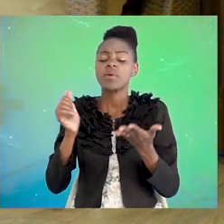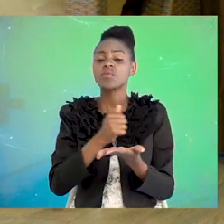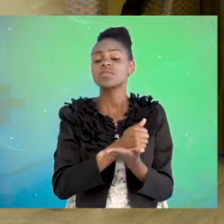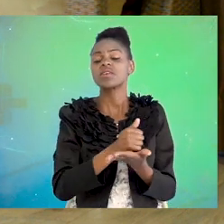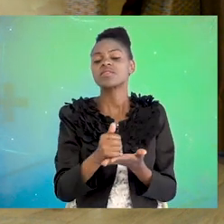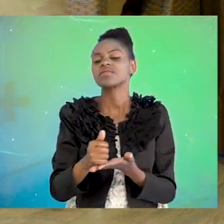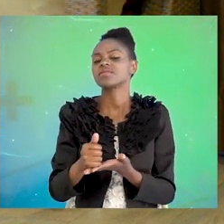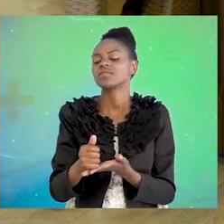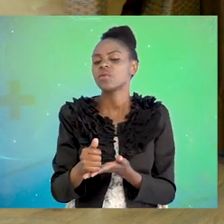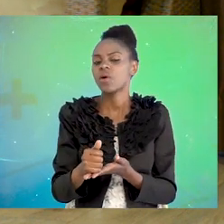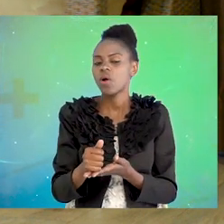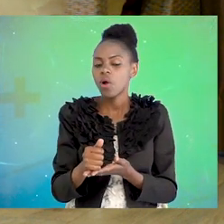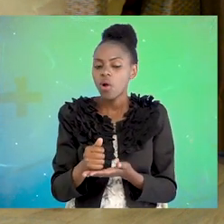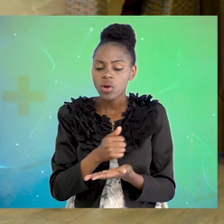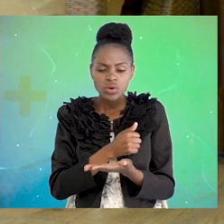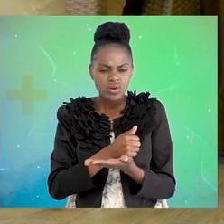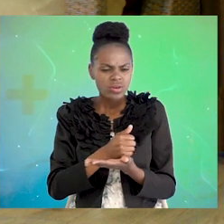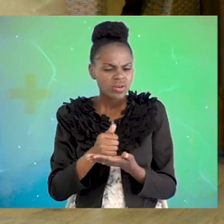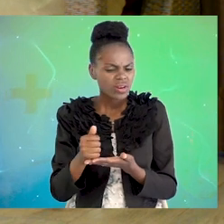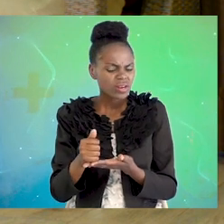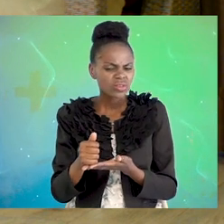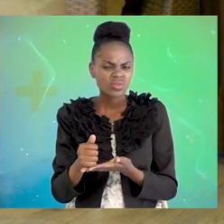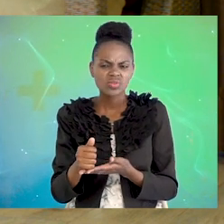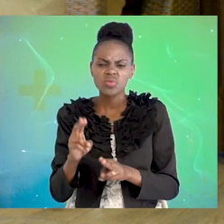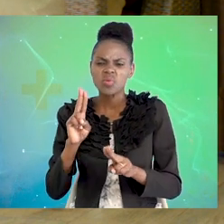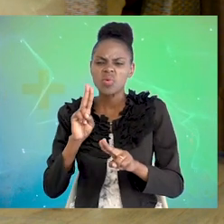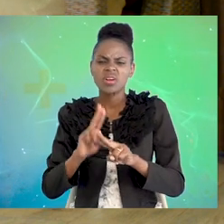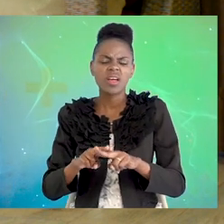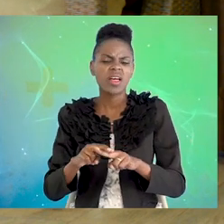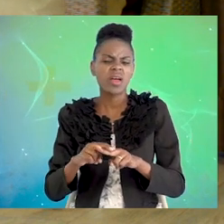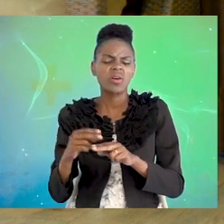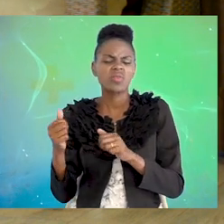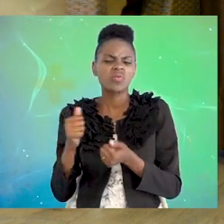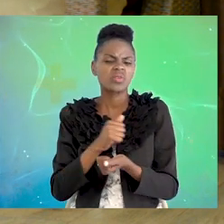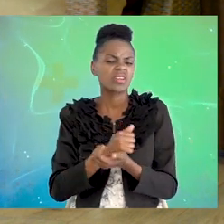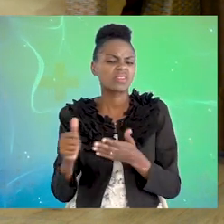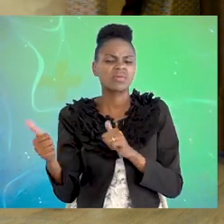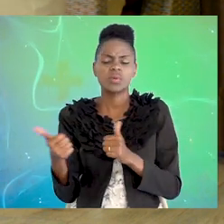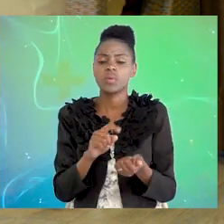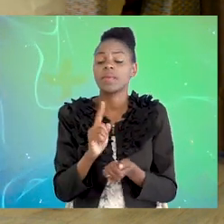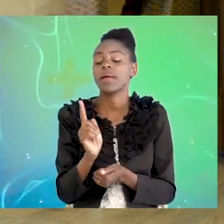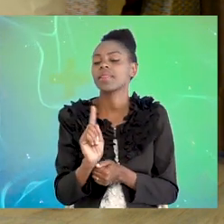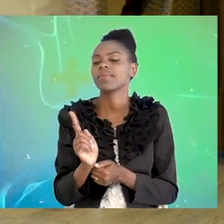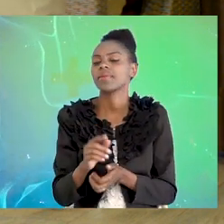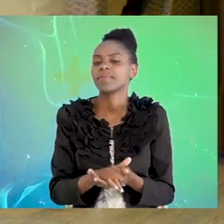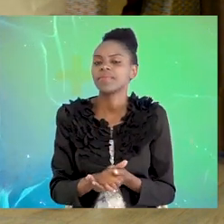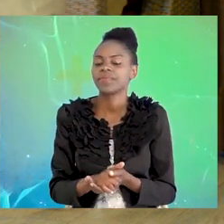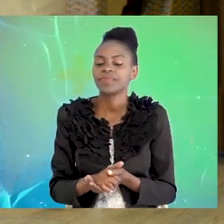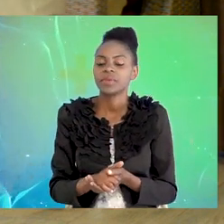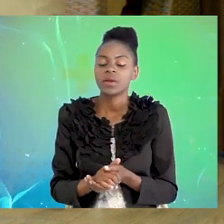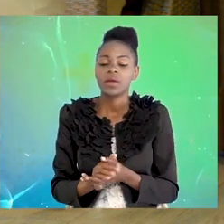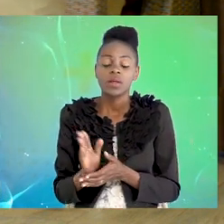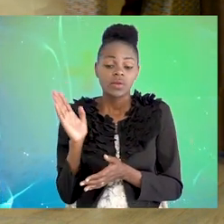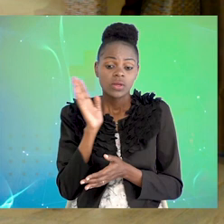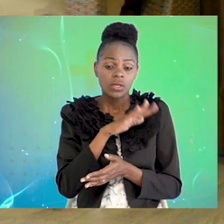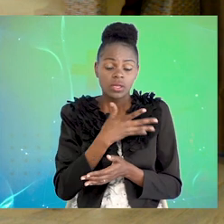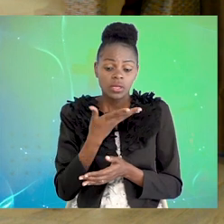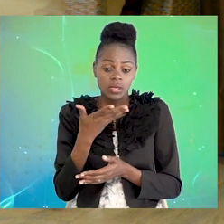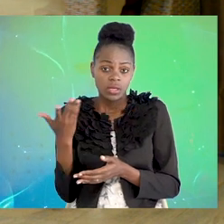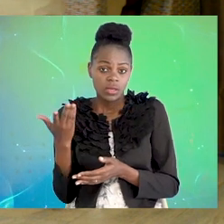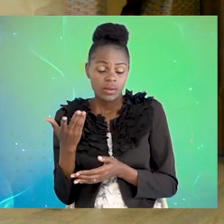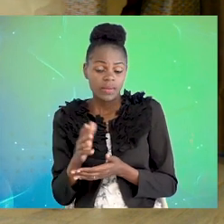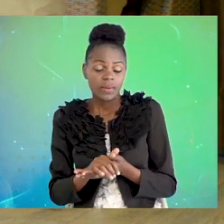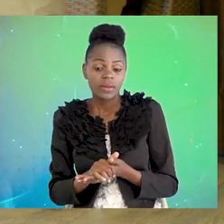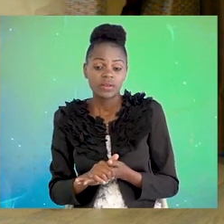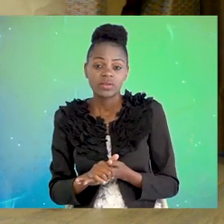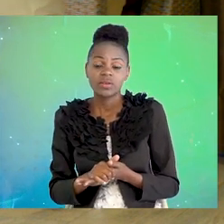And if the treatment is not effective, the rate of complications is higher. I think the final thing that makes it very